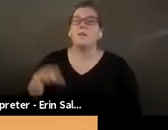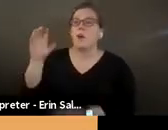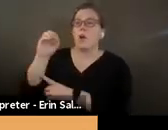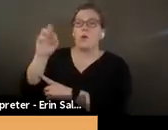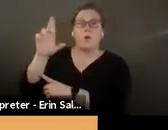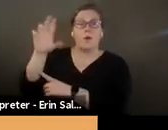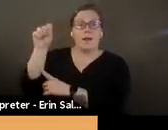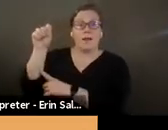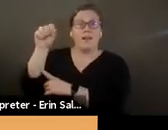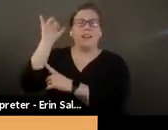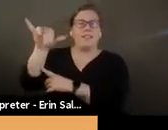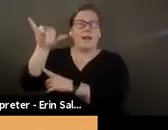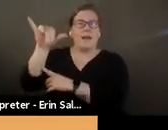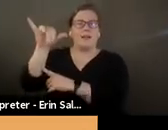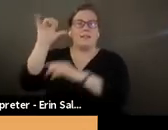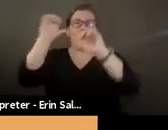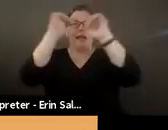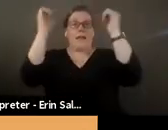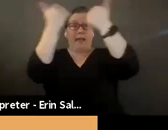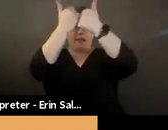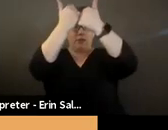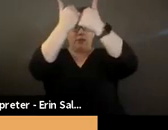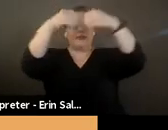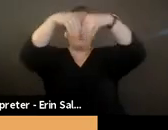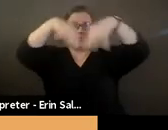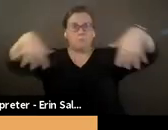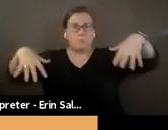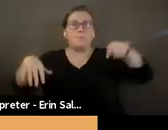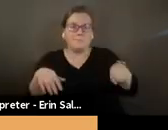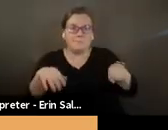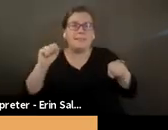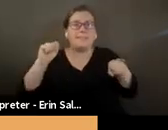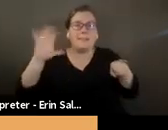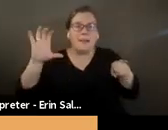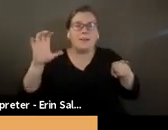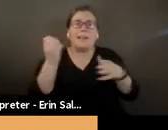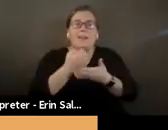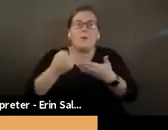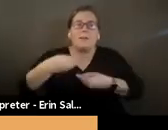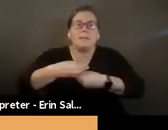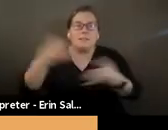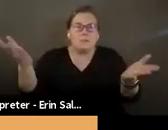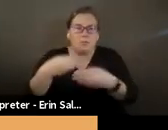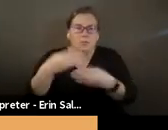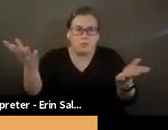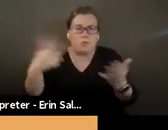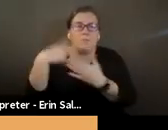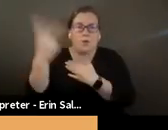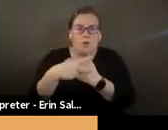that administers the South Carolina Equipment Distribution Program, or